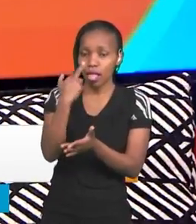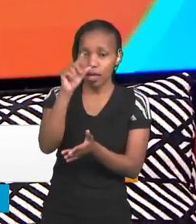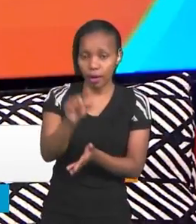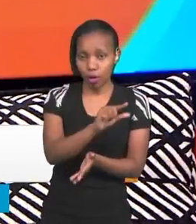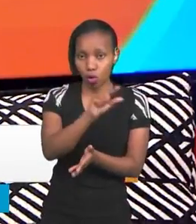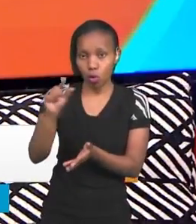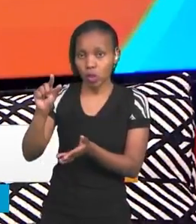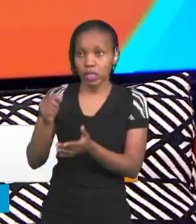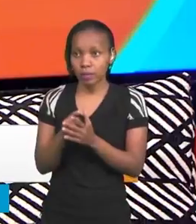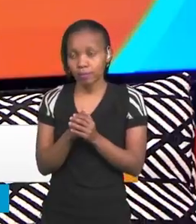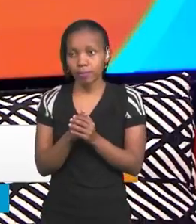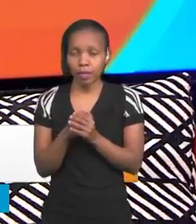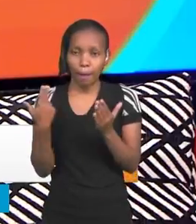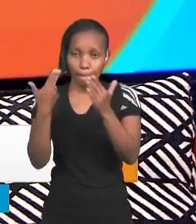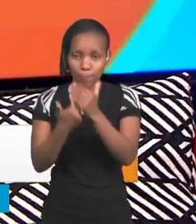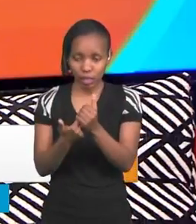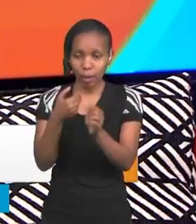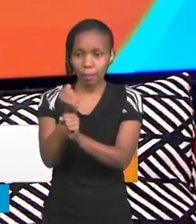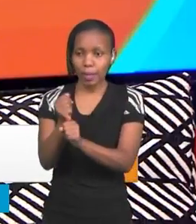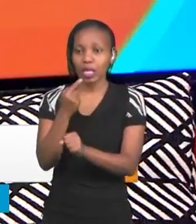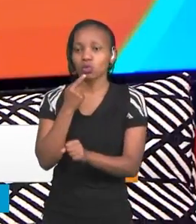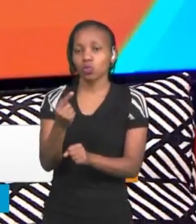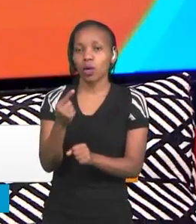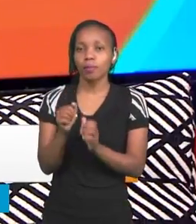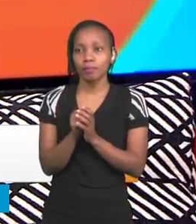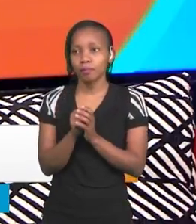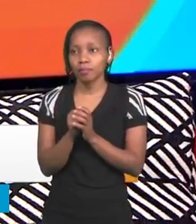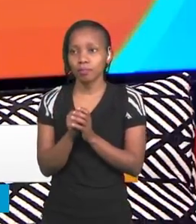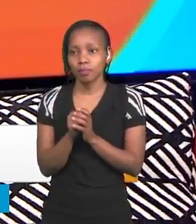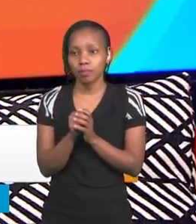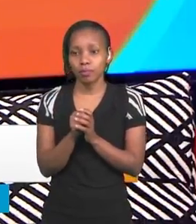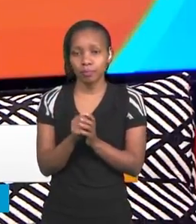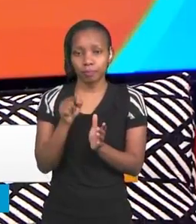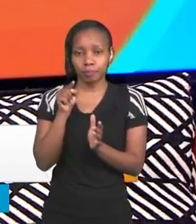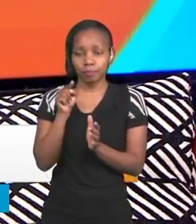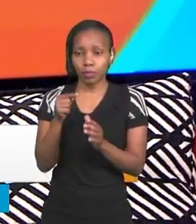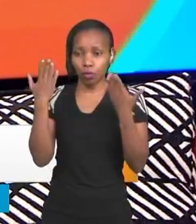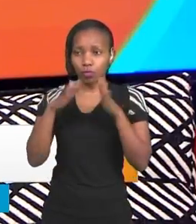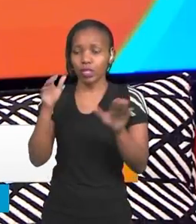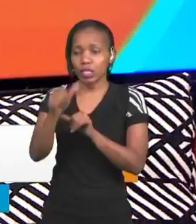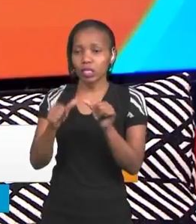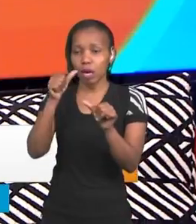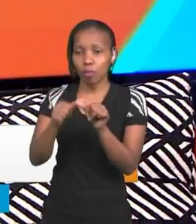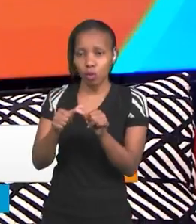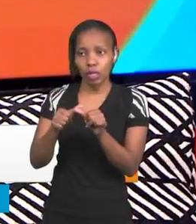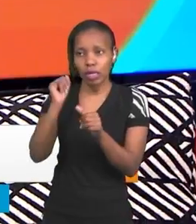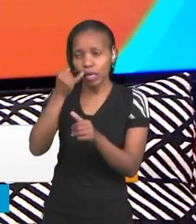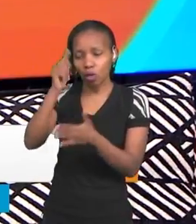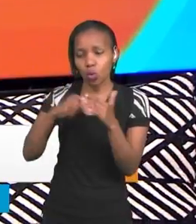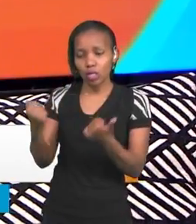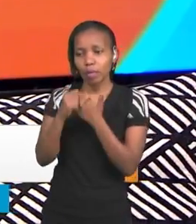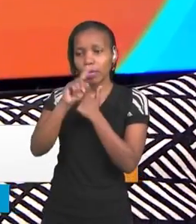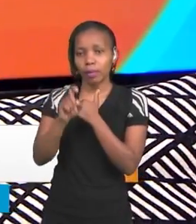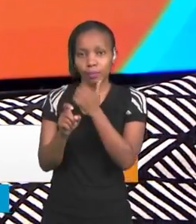big a partner in making sure that indeed this thing is actually gotten rid of. What do you think what's happening? What's happening on the ground so